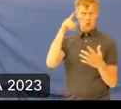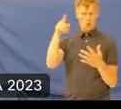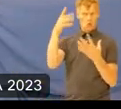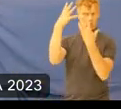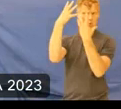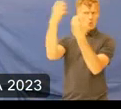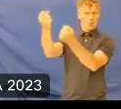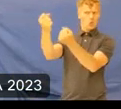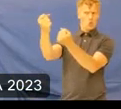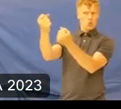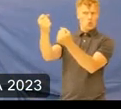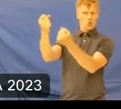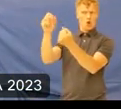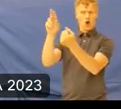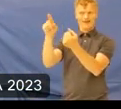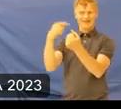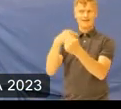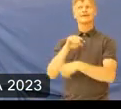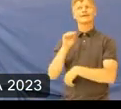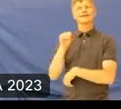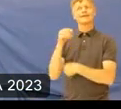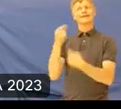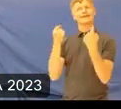at least think we know, or know well enough?